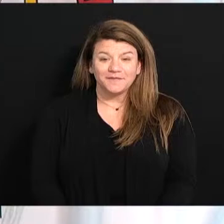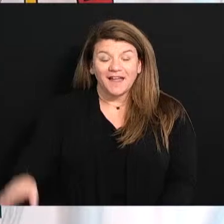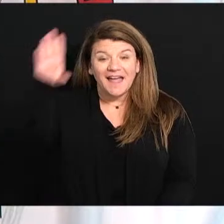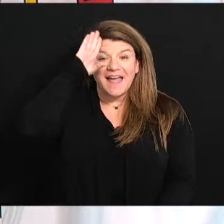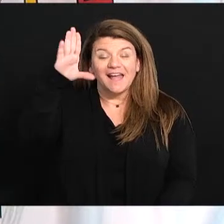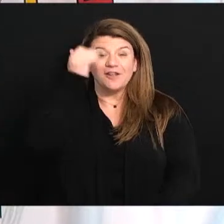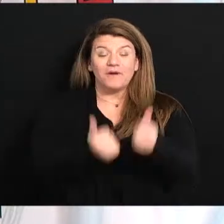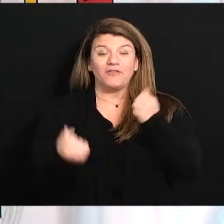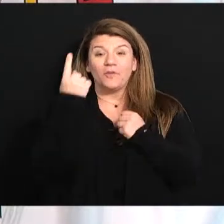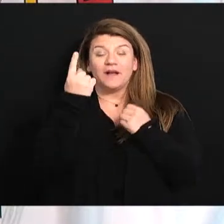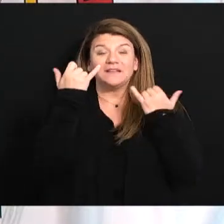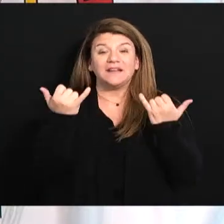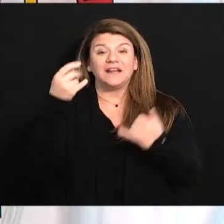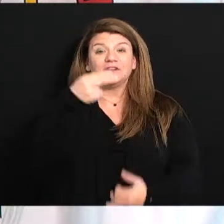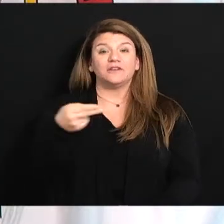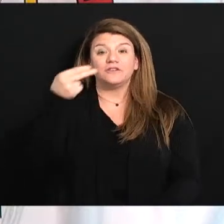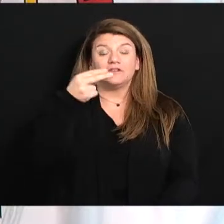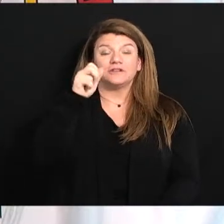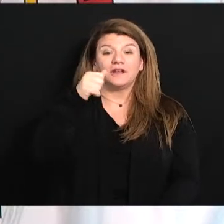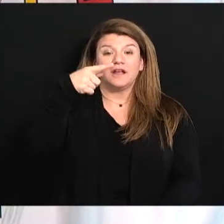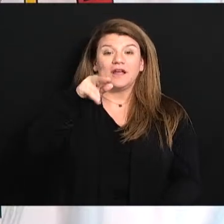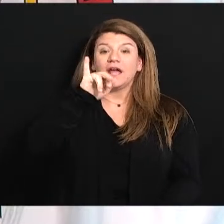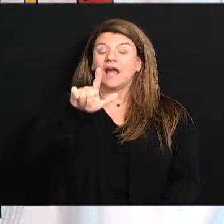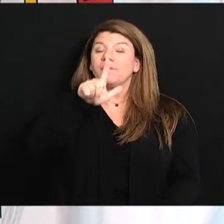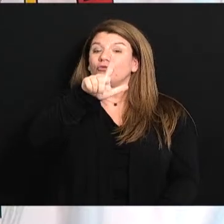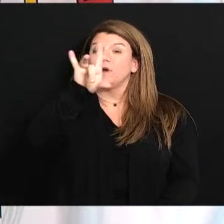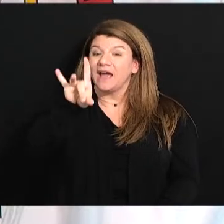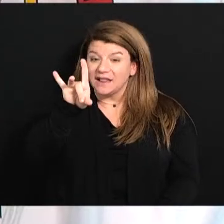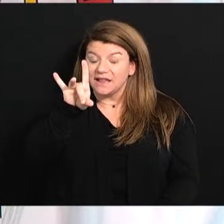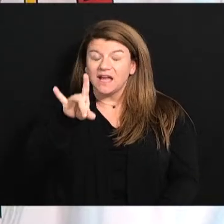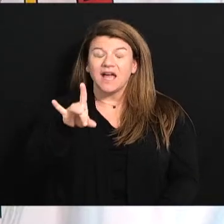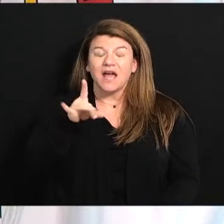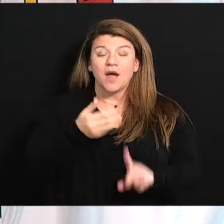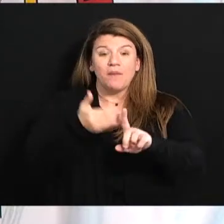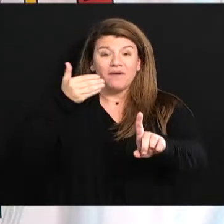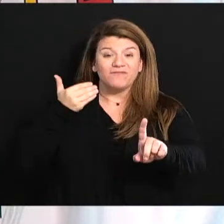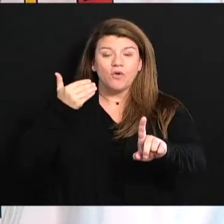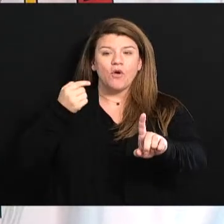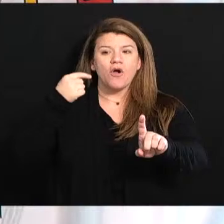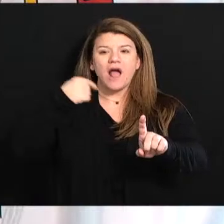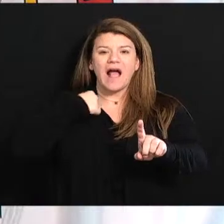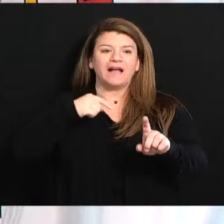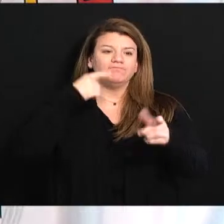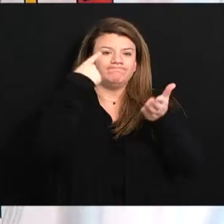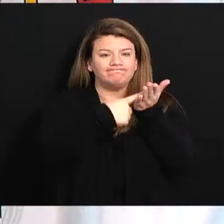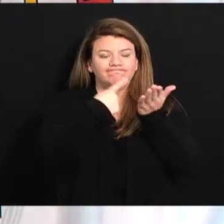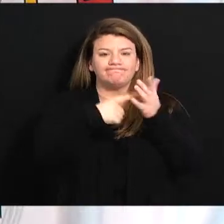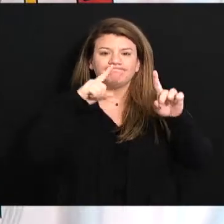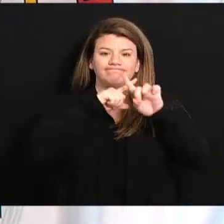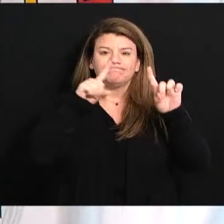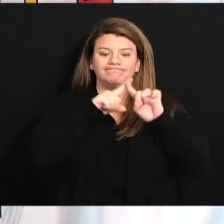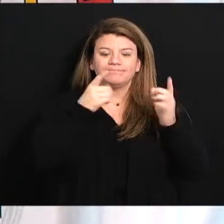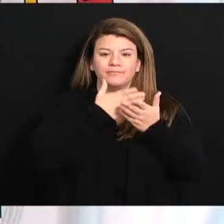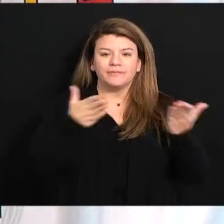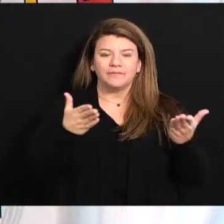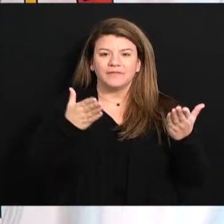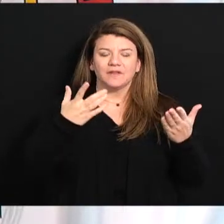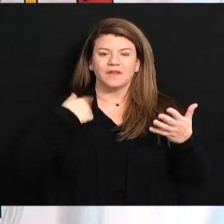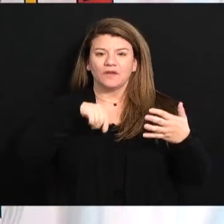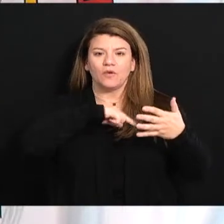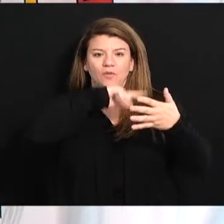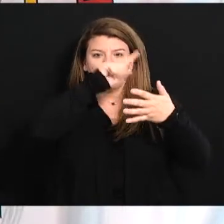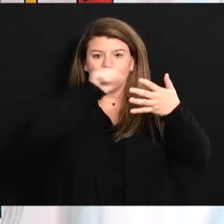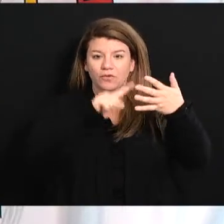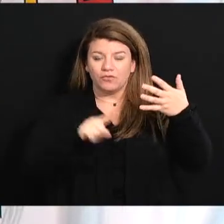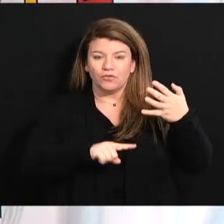Hello, everyone. It's Thursday, April the 28th. Before I get into all the different stuff, that we go through, all the